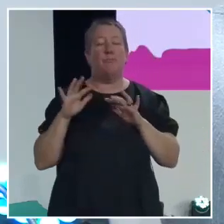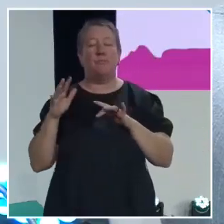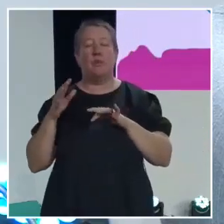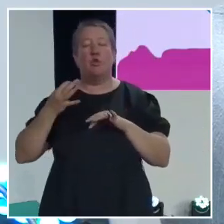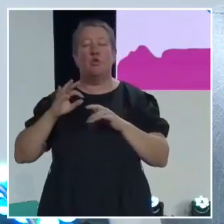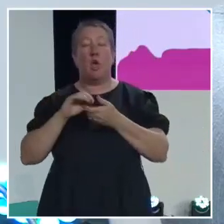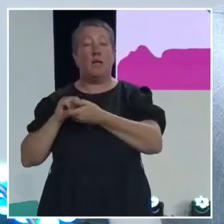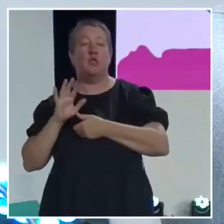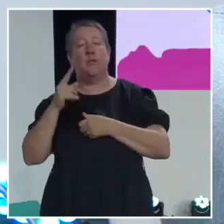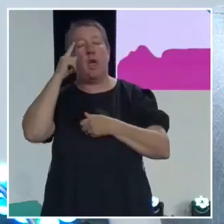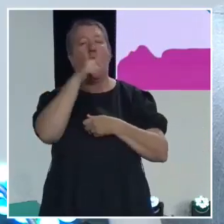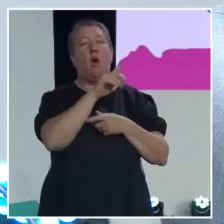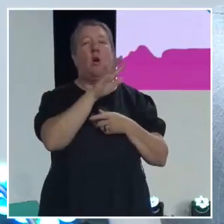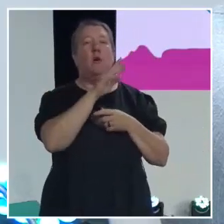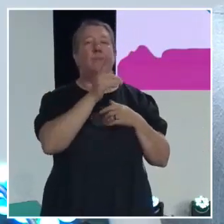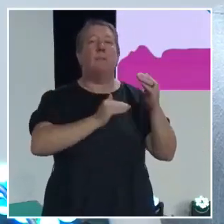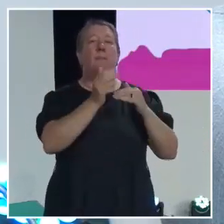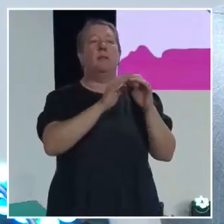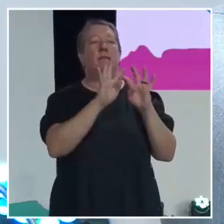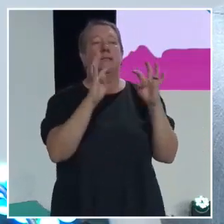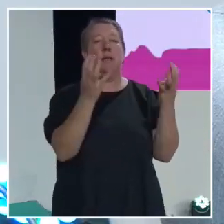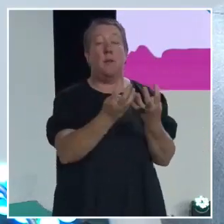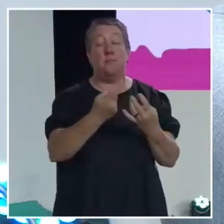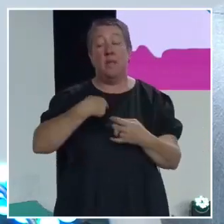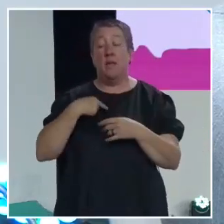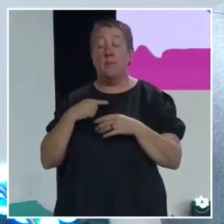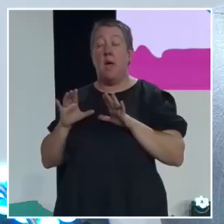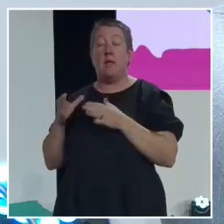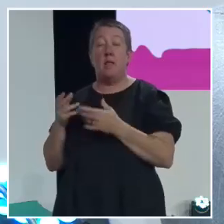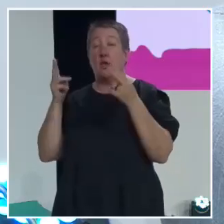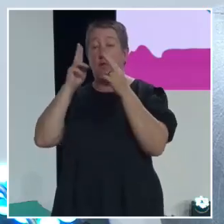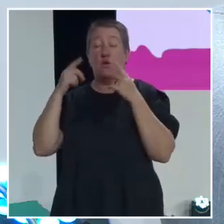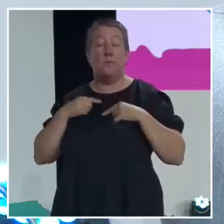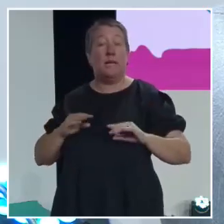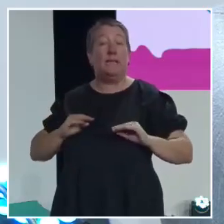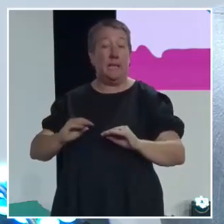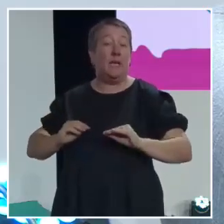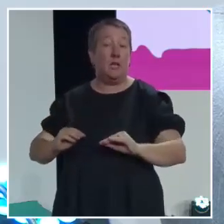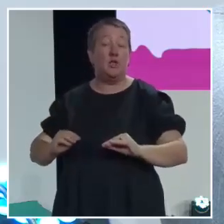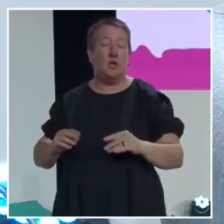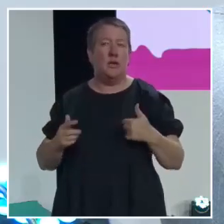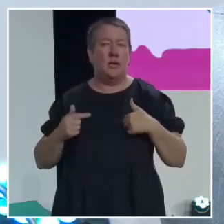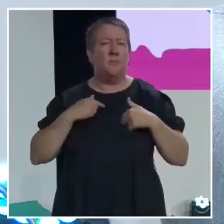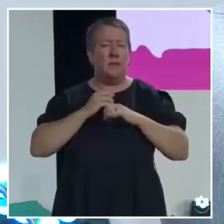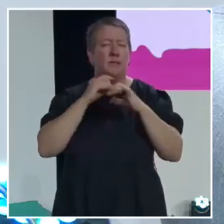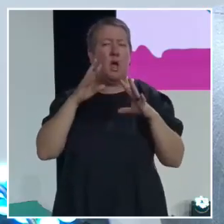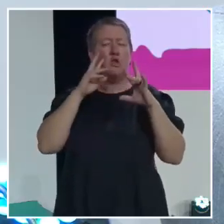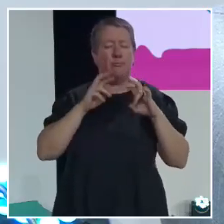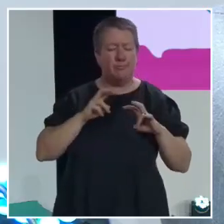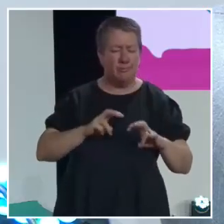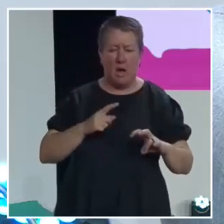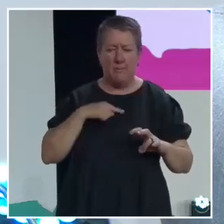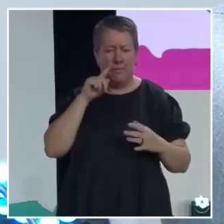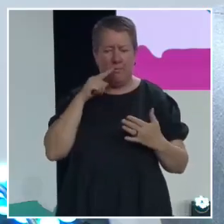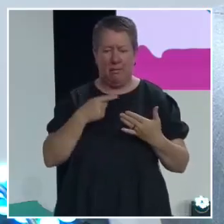the way. I teach this in my class at Columbia, and I couldn't believe it. When I started looking into it, I couldn't believe what I